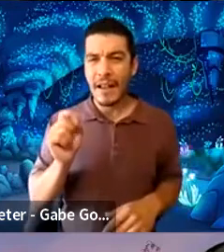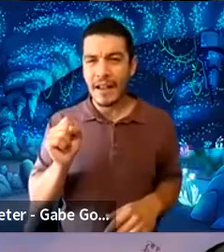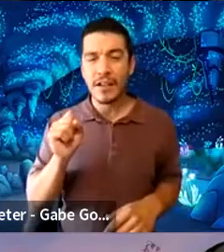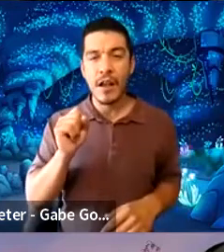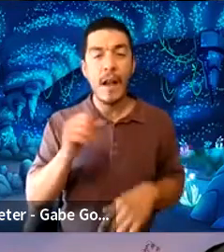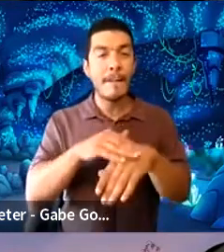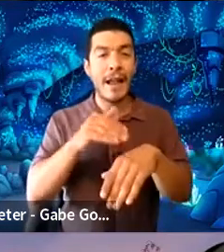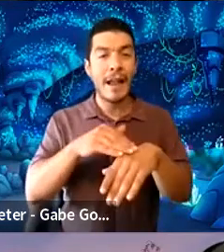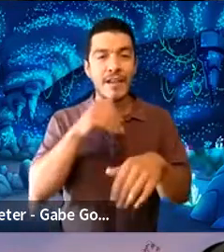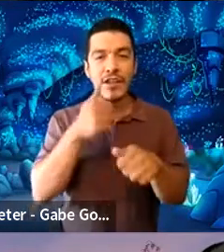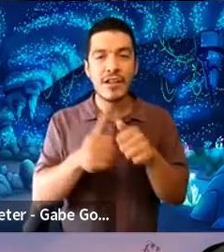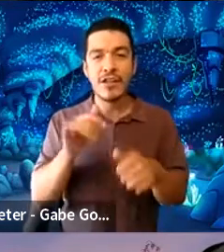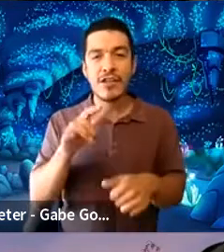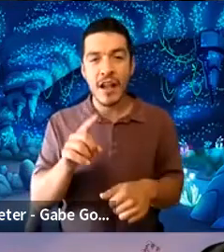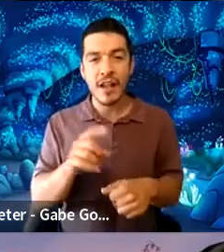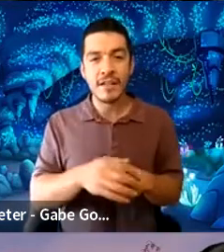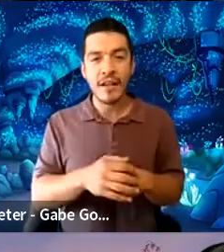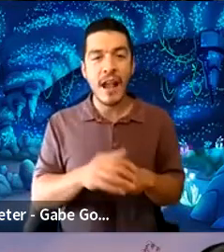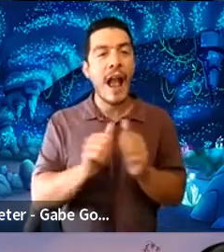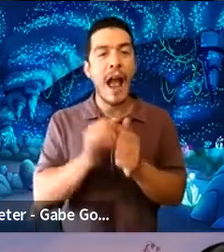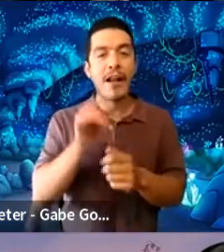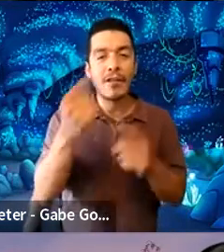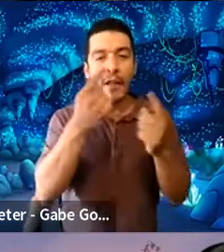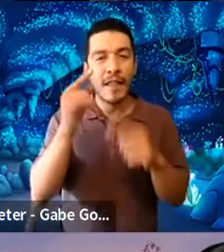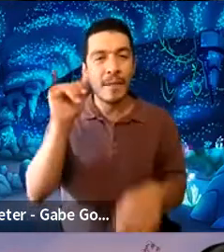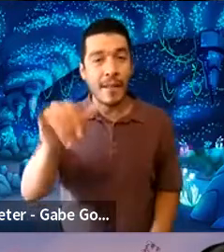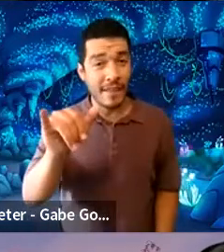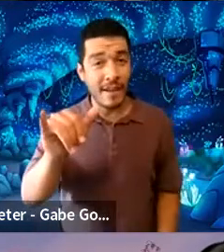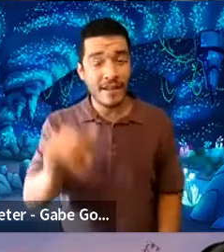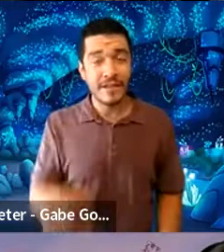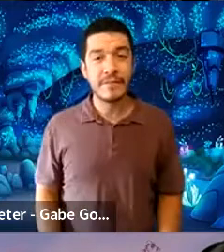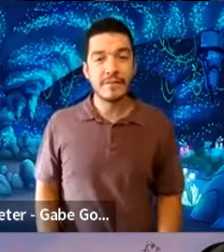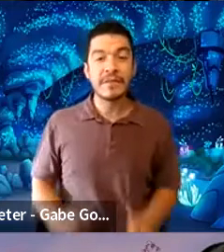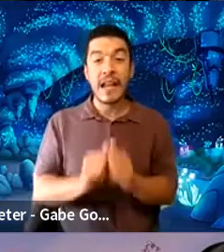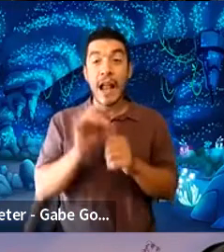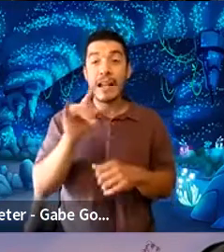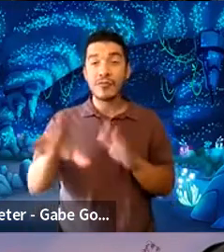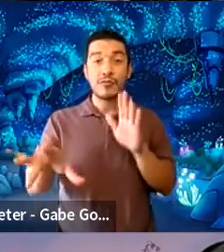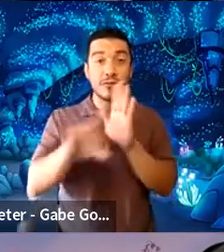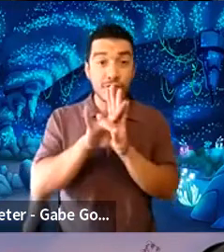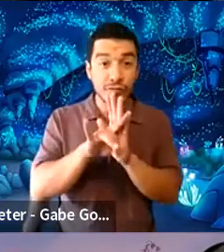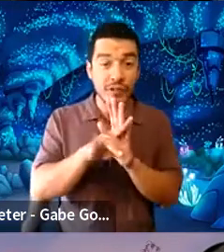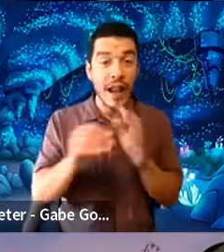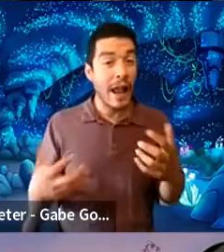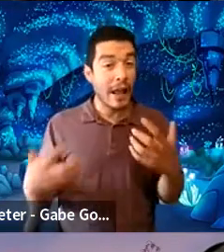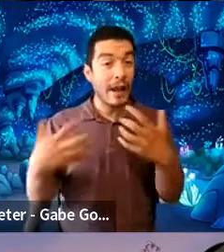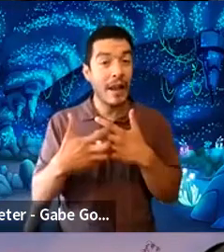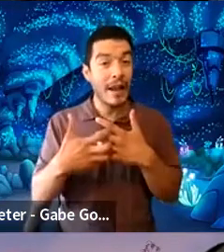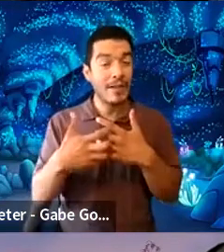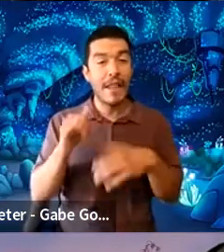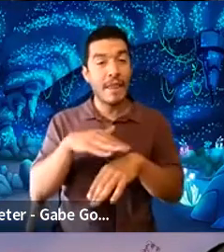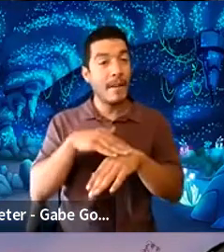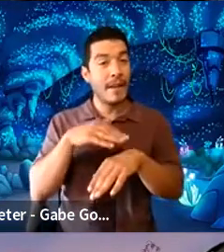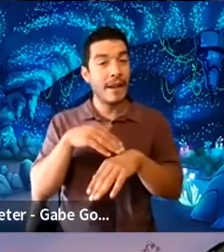each child. How did you think about that? How did you choose and match up the